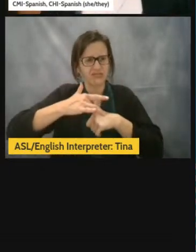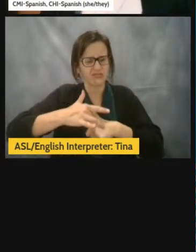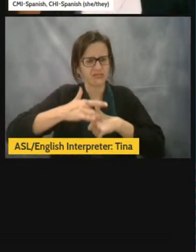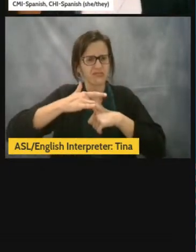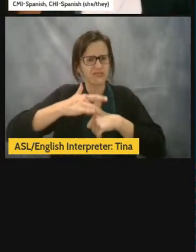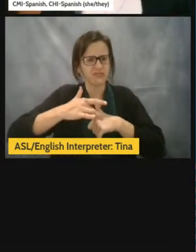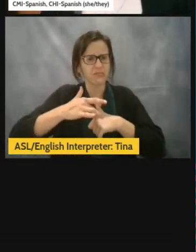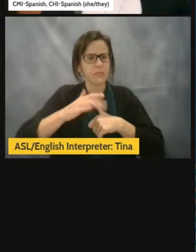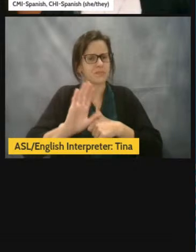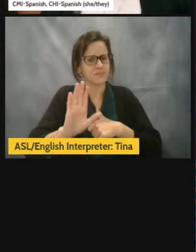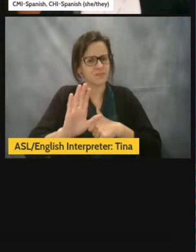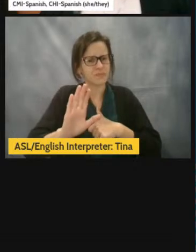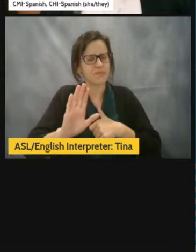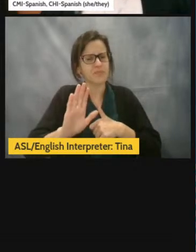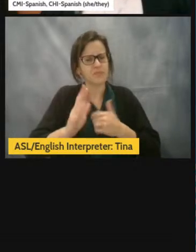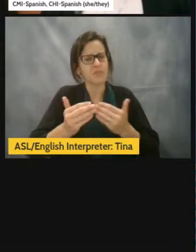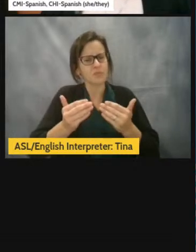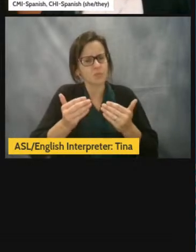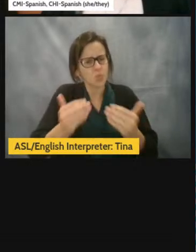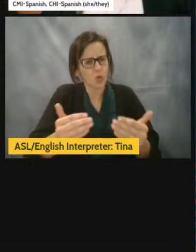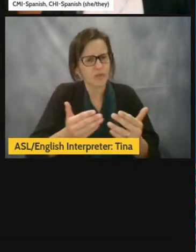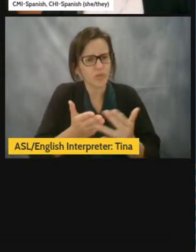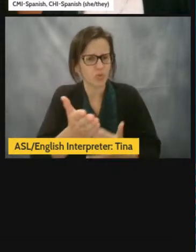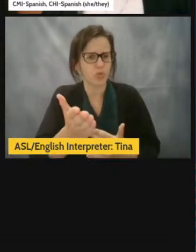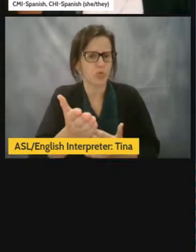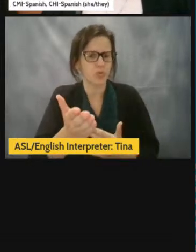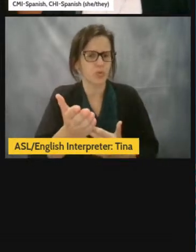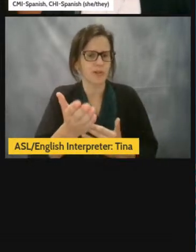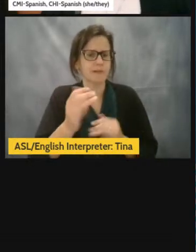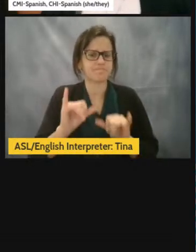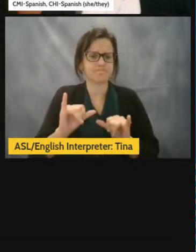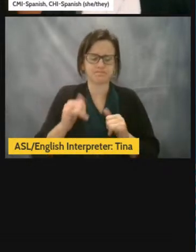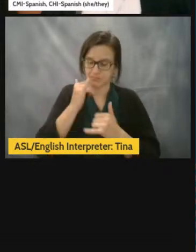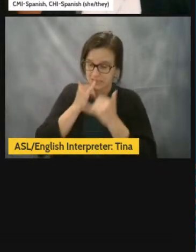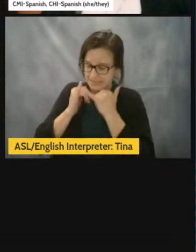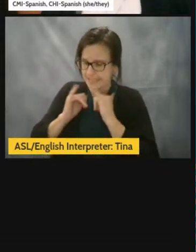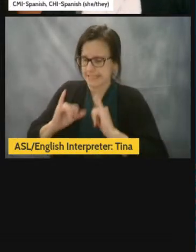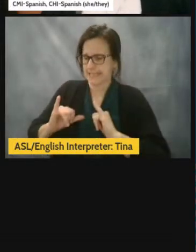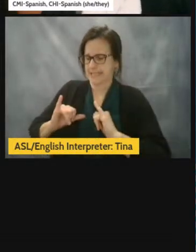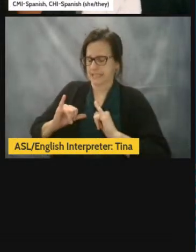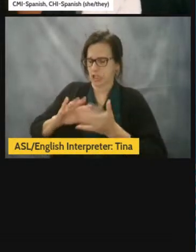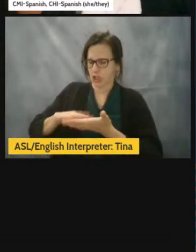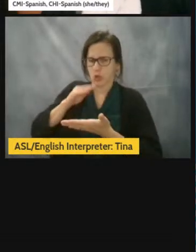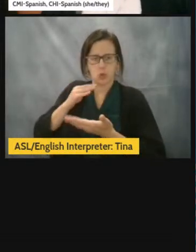So move past your mistakes and see them as opportunities for growth.